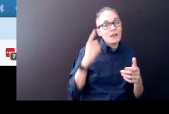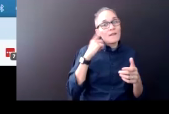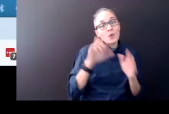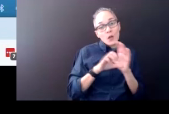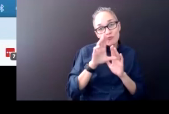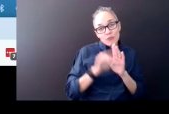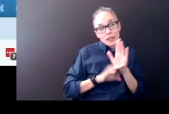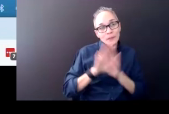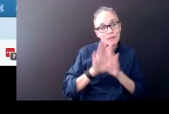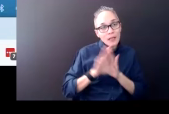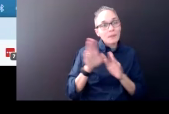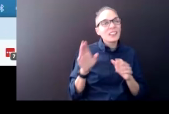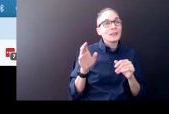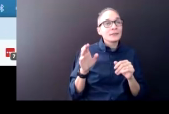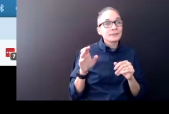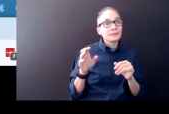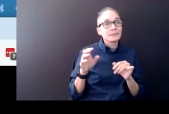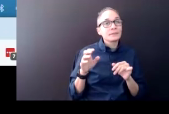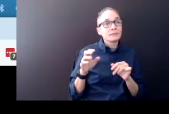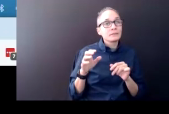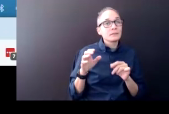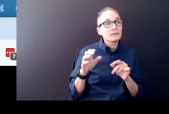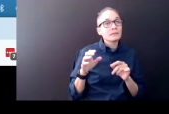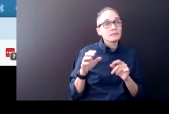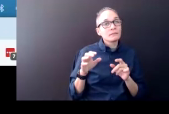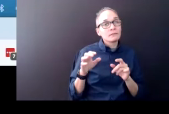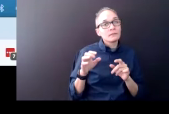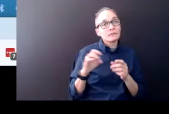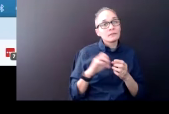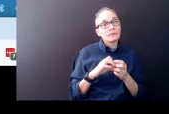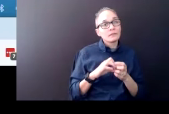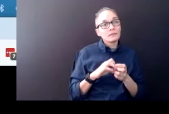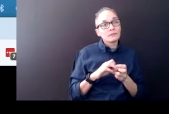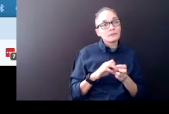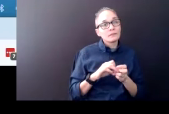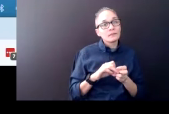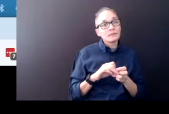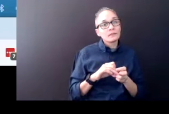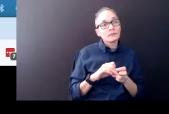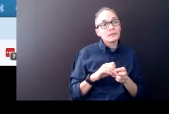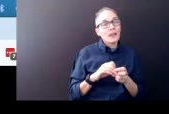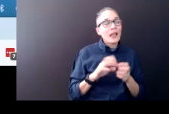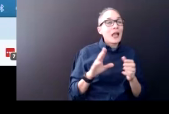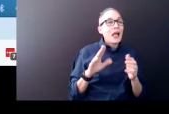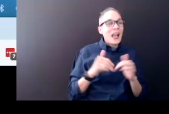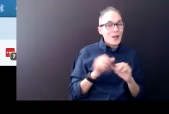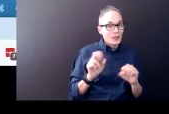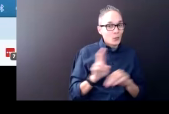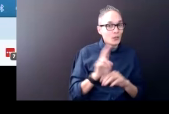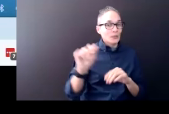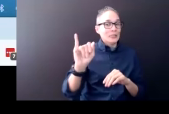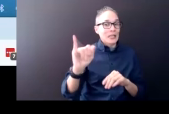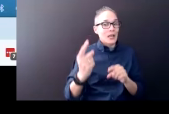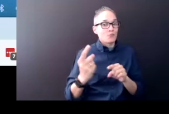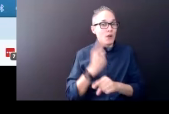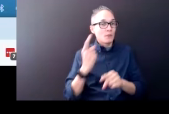curriculum development, but also we know it's going to be here. So it's more or less how can we use it properly? So what I do